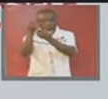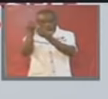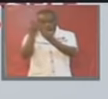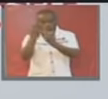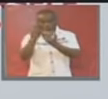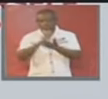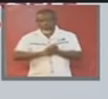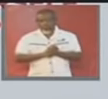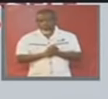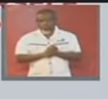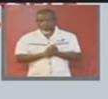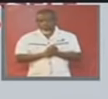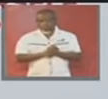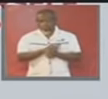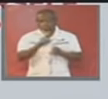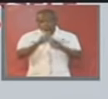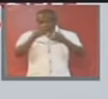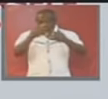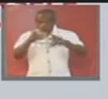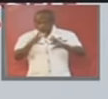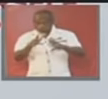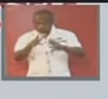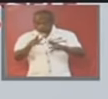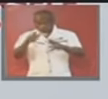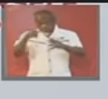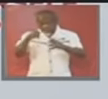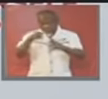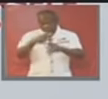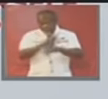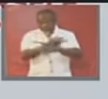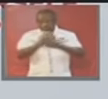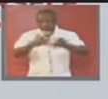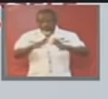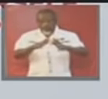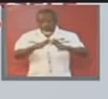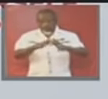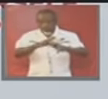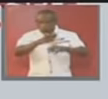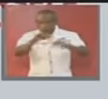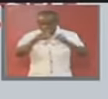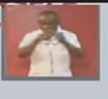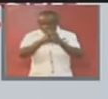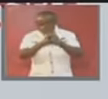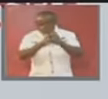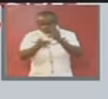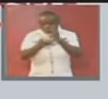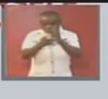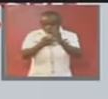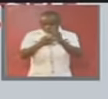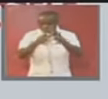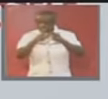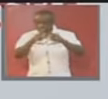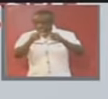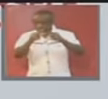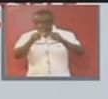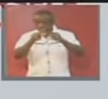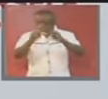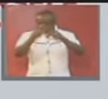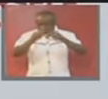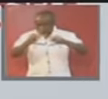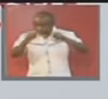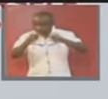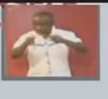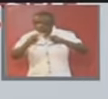the regulatory approvals via CARPHA, the technical advisory groups for the Caribbean, the